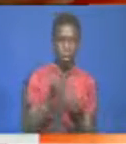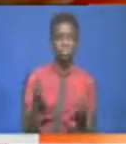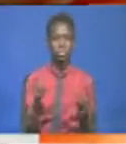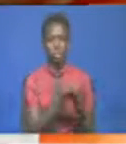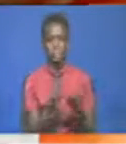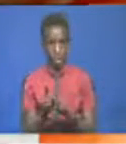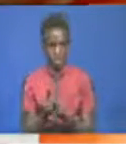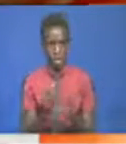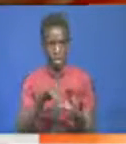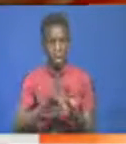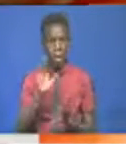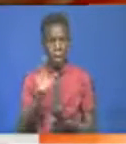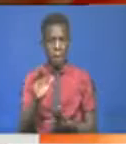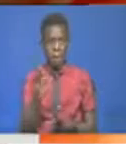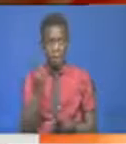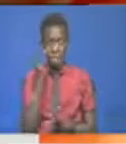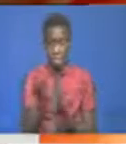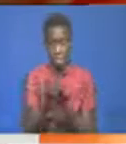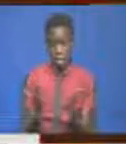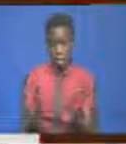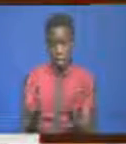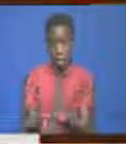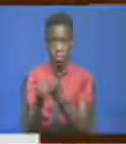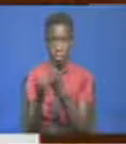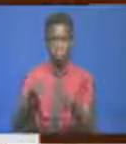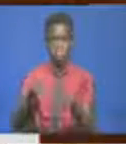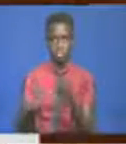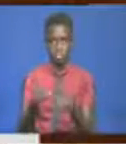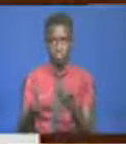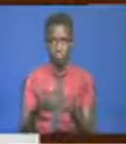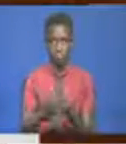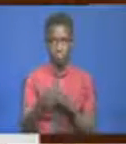complications that cause disability in infants.